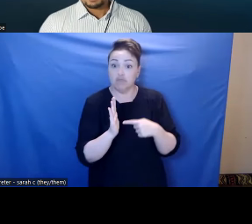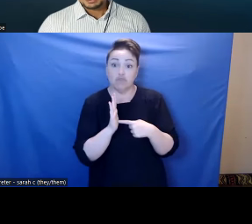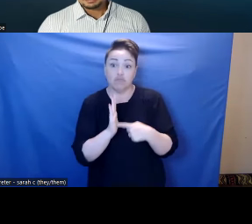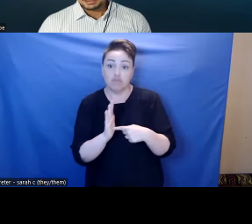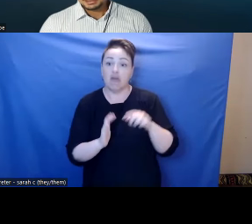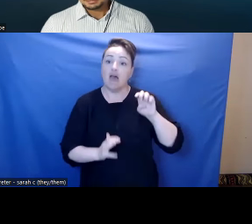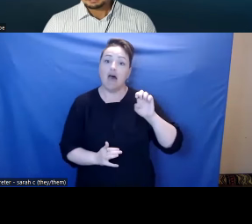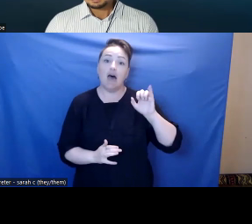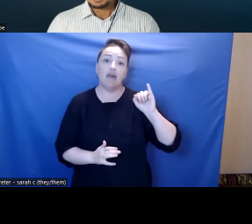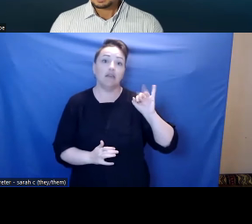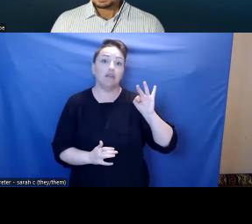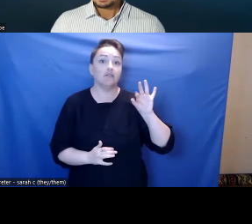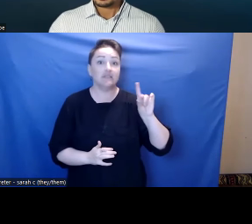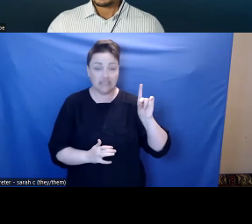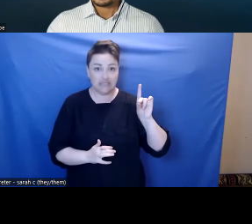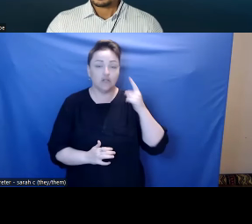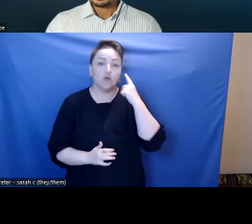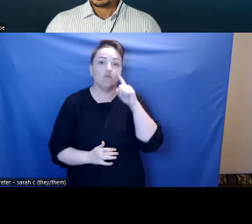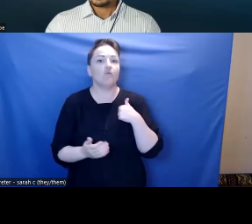infrastructure investments.